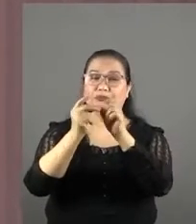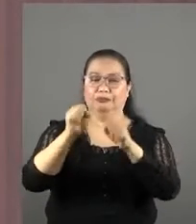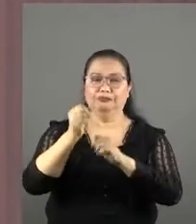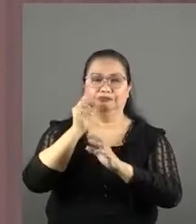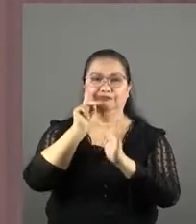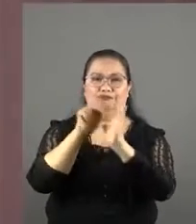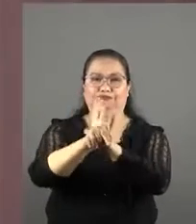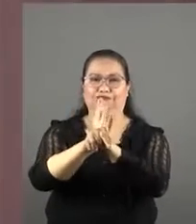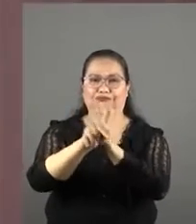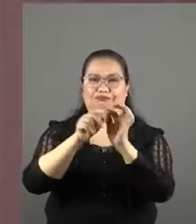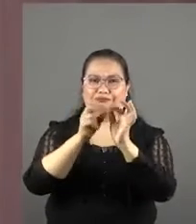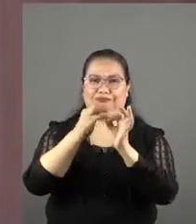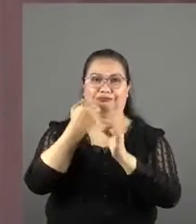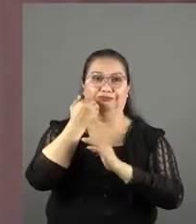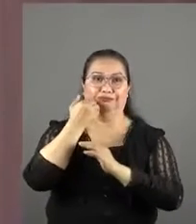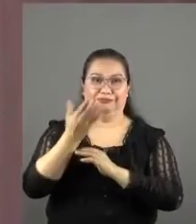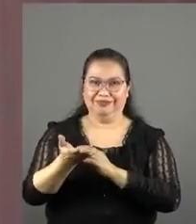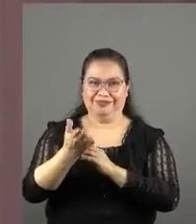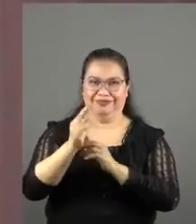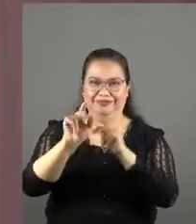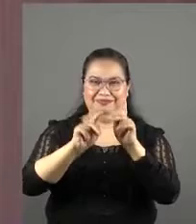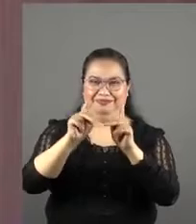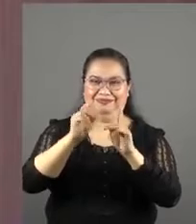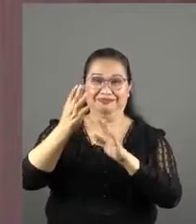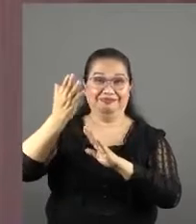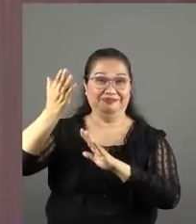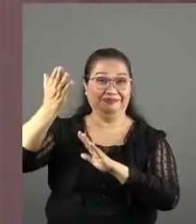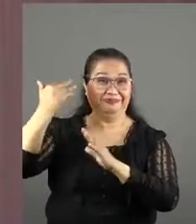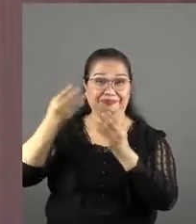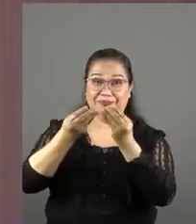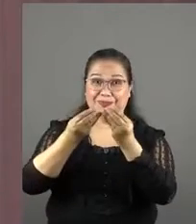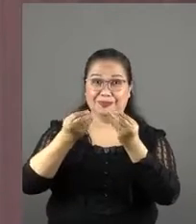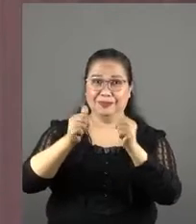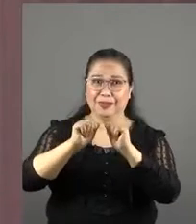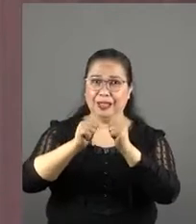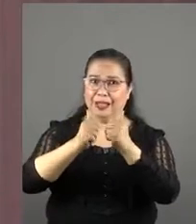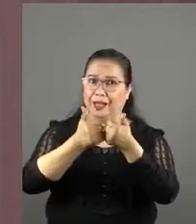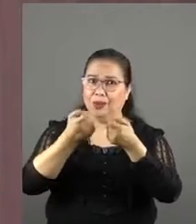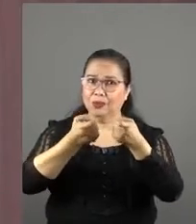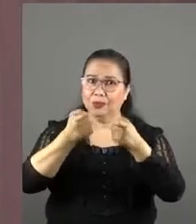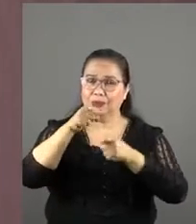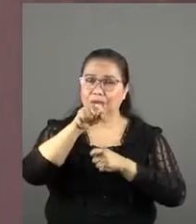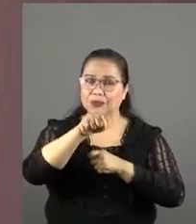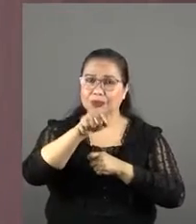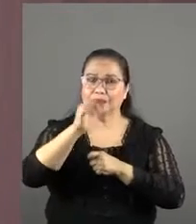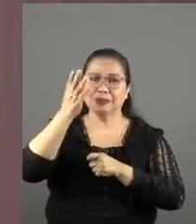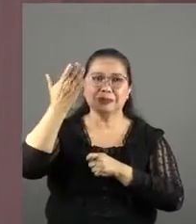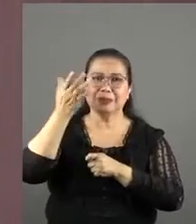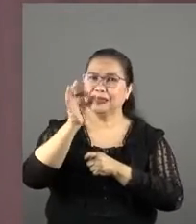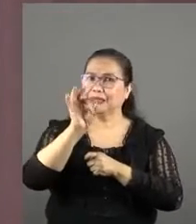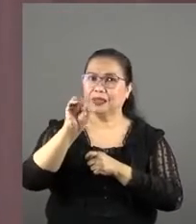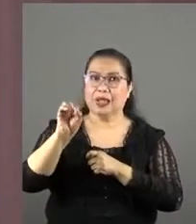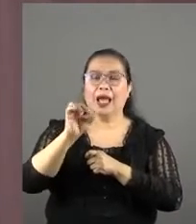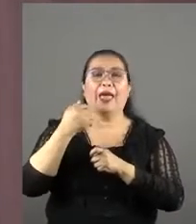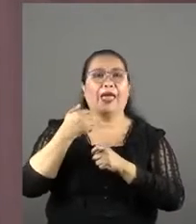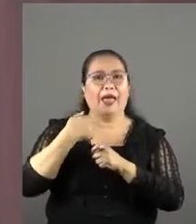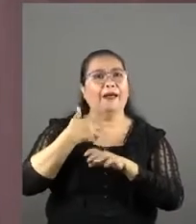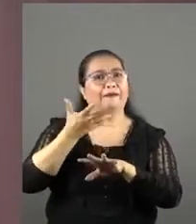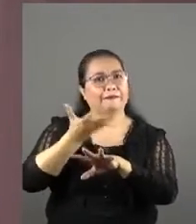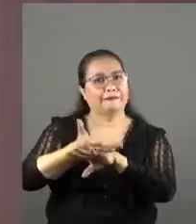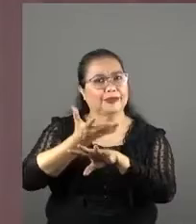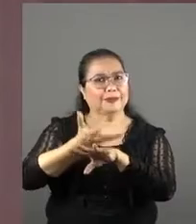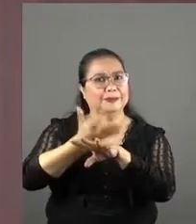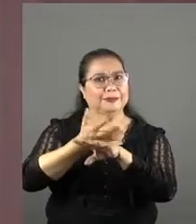were looking for solutions in the early 1900s, they found a very low-tech but